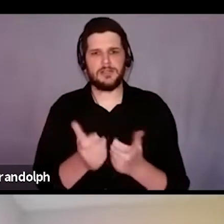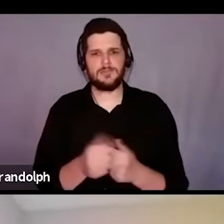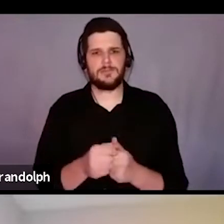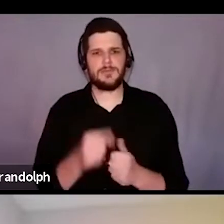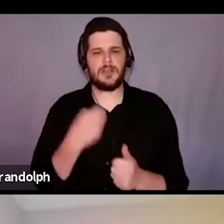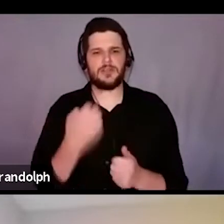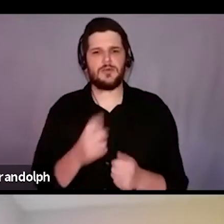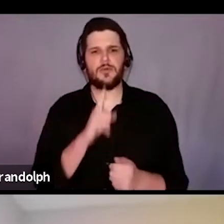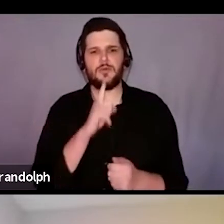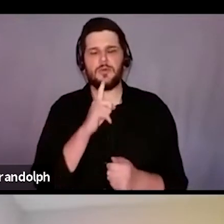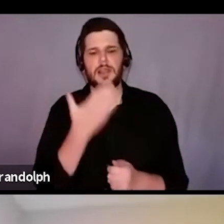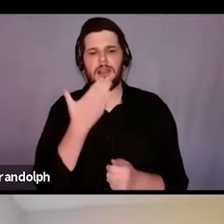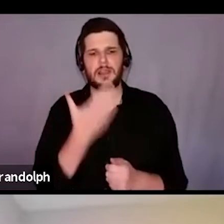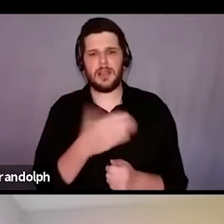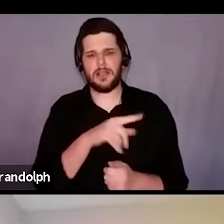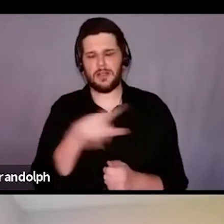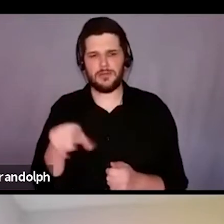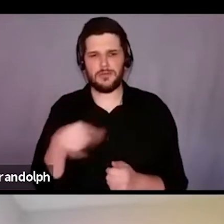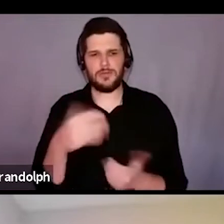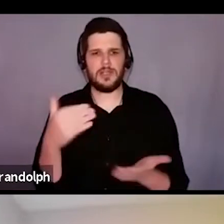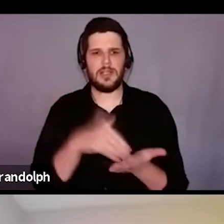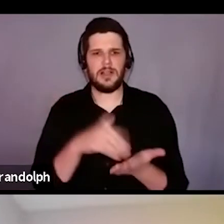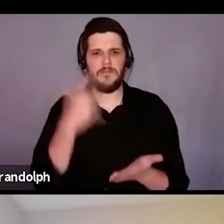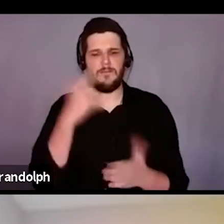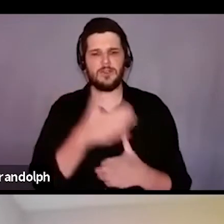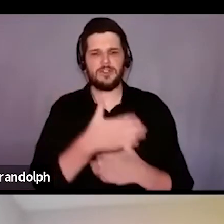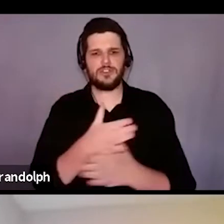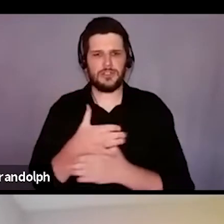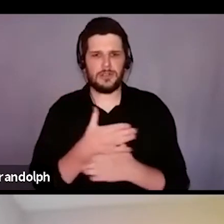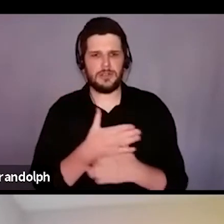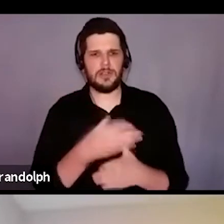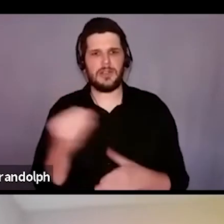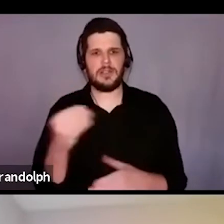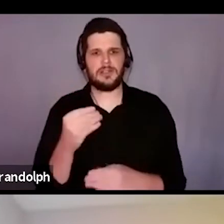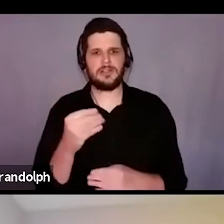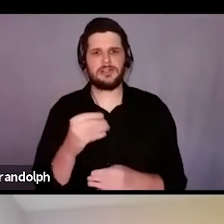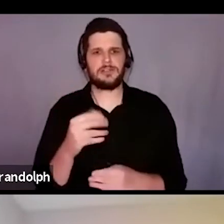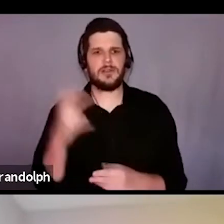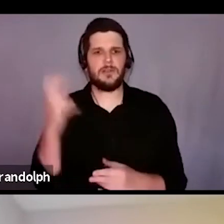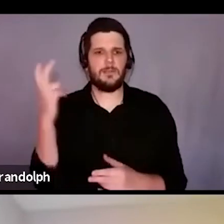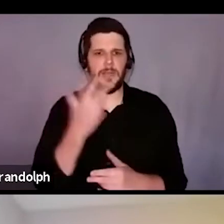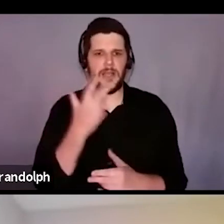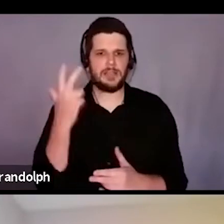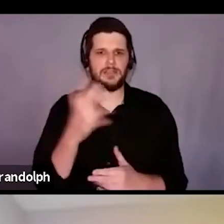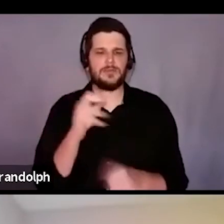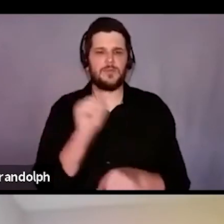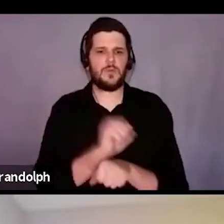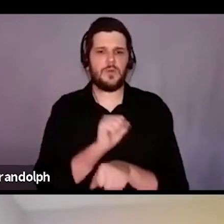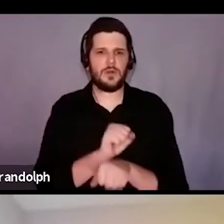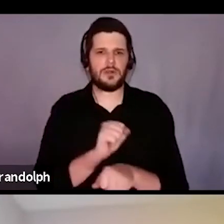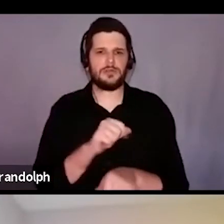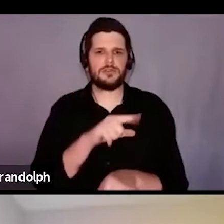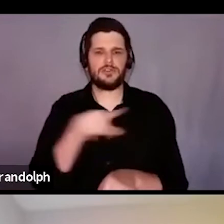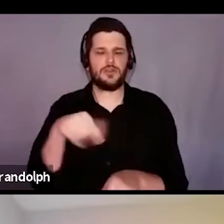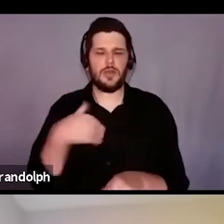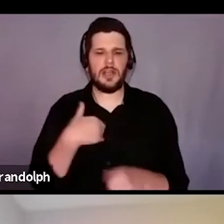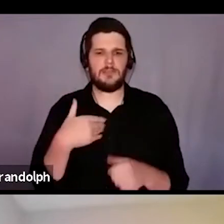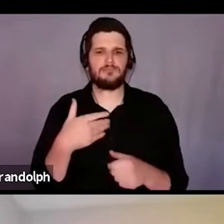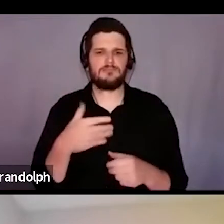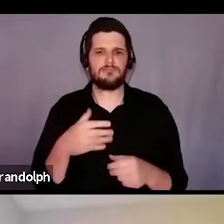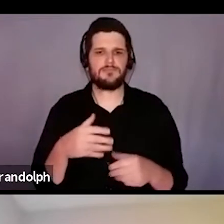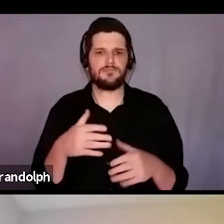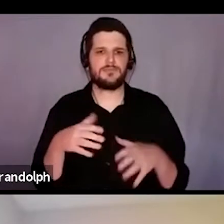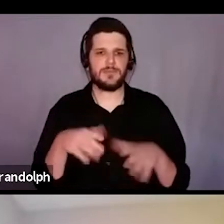to really thank you again for sharing and the amazing, amazing work that you have done. And